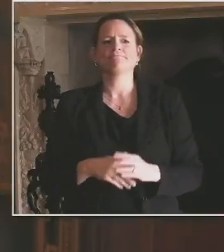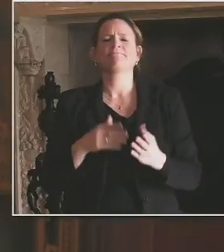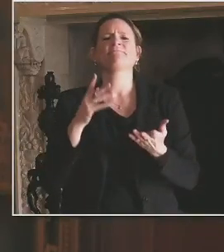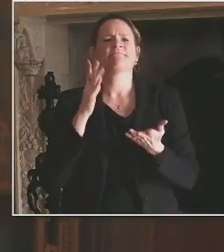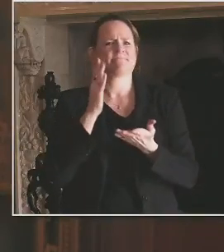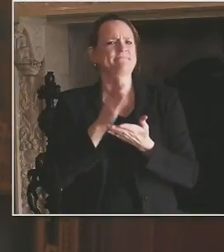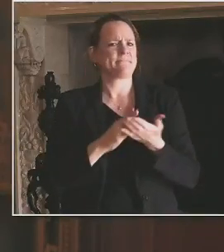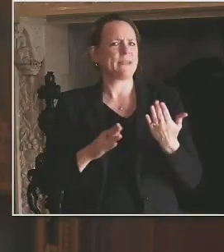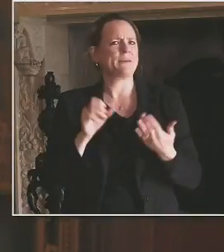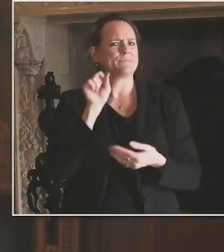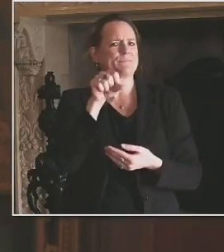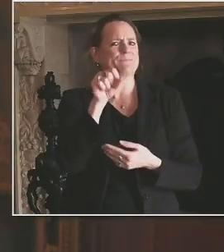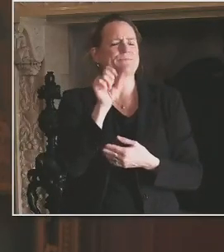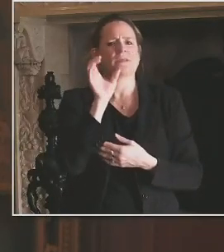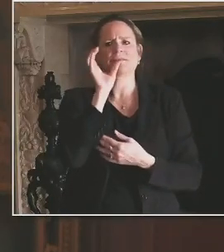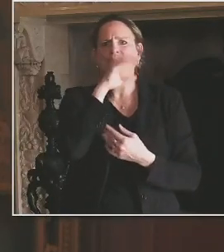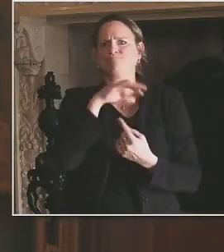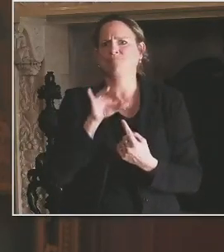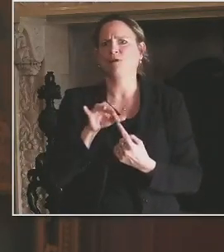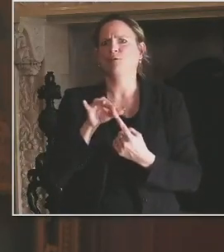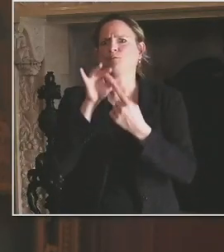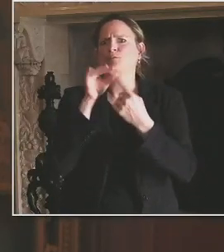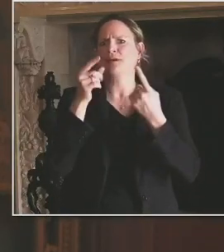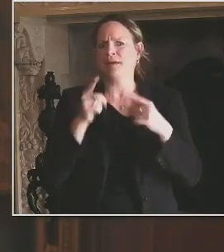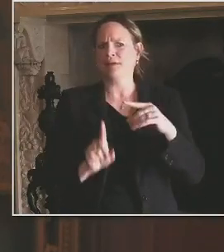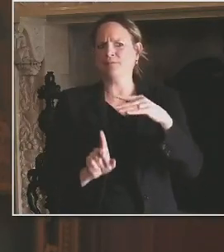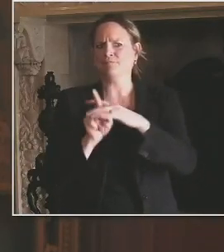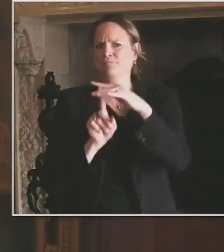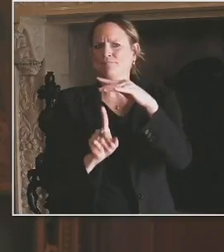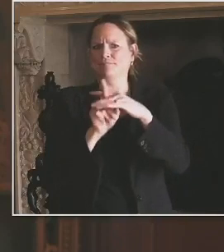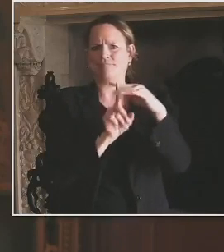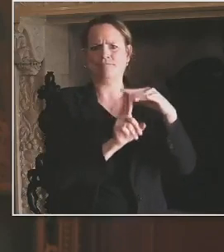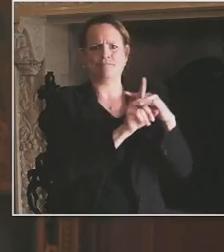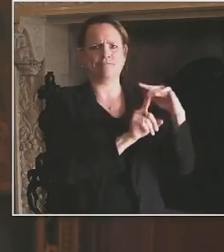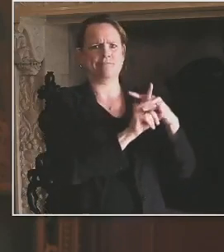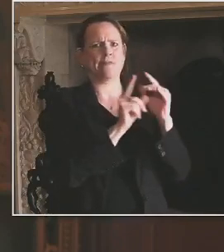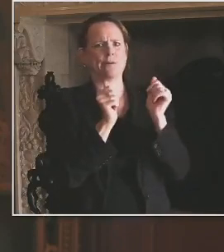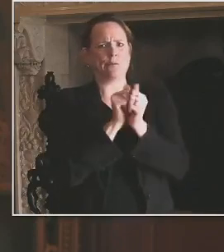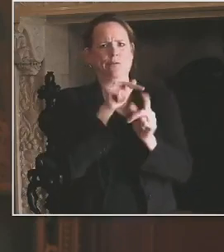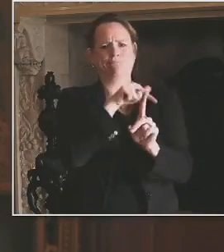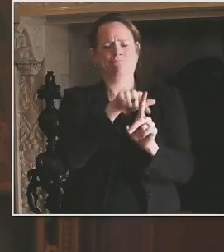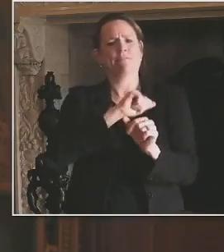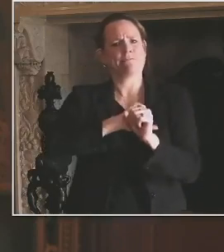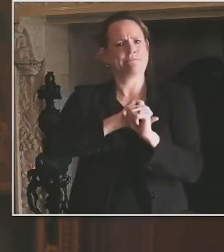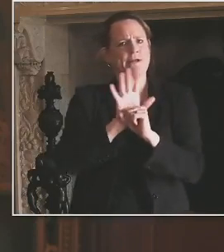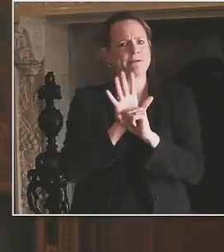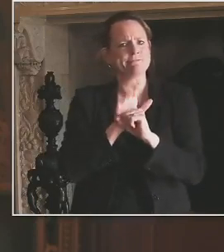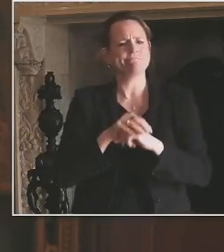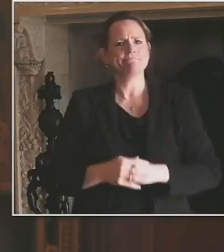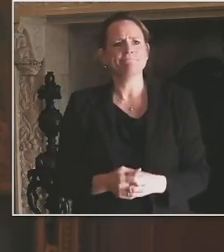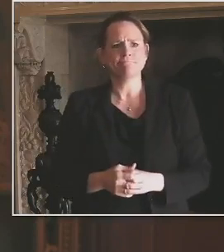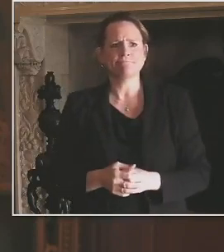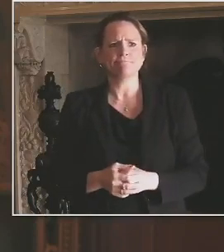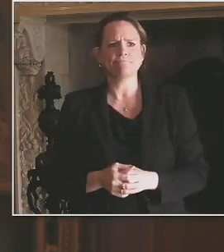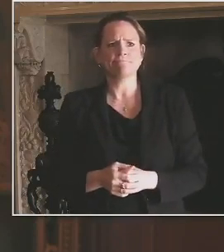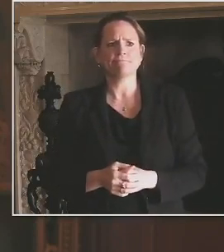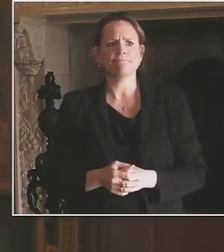with the syndrome of COVID-19 that are somewhat atypical compared to other respiratory